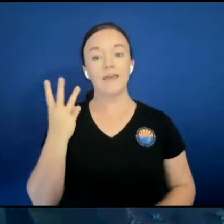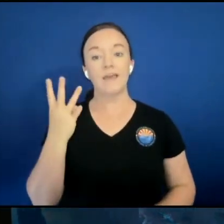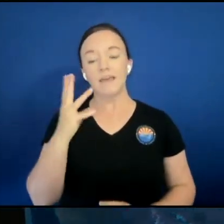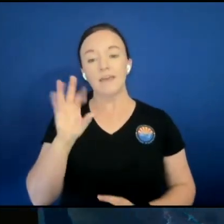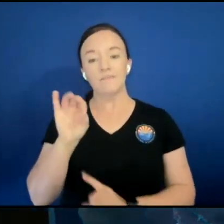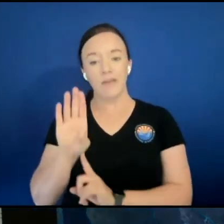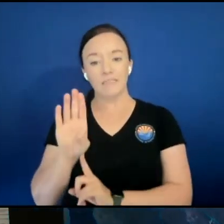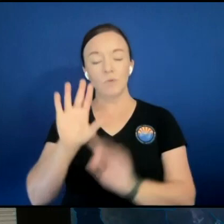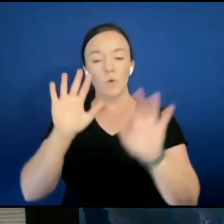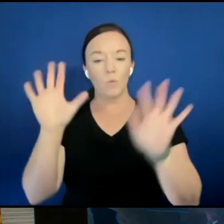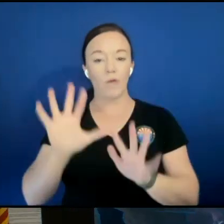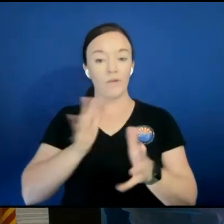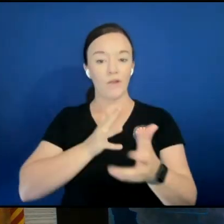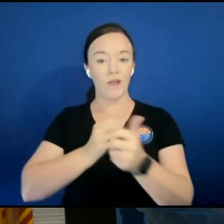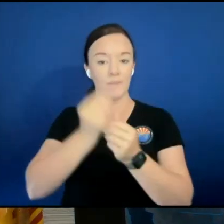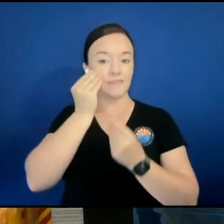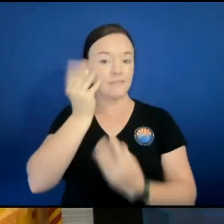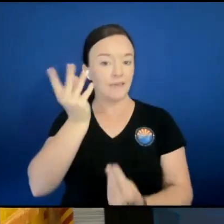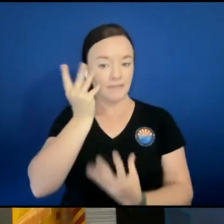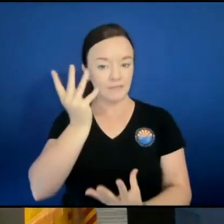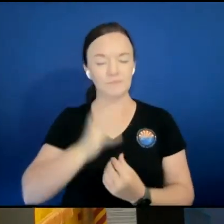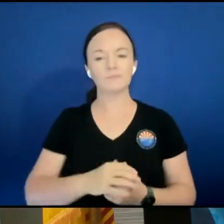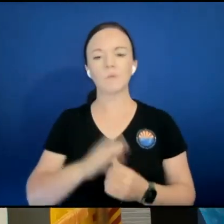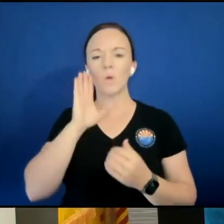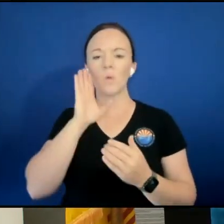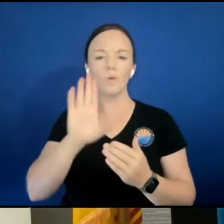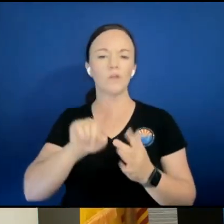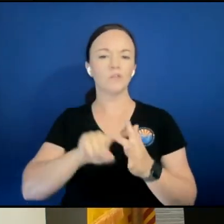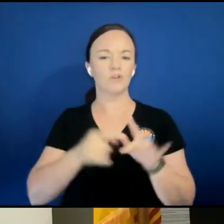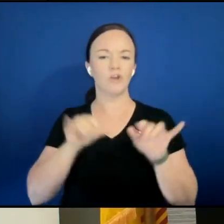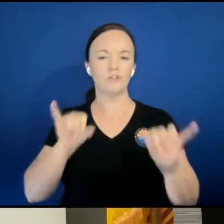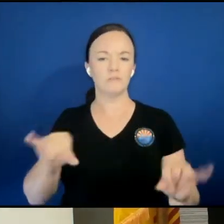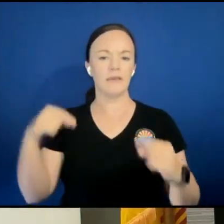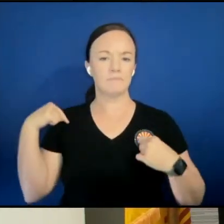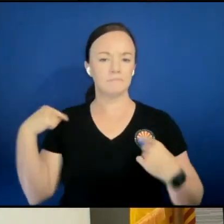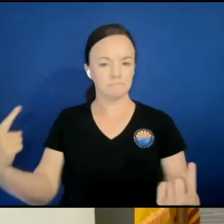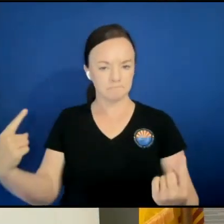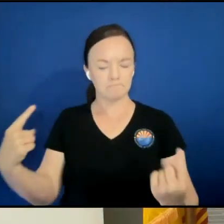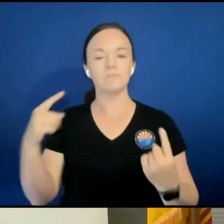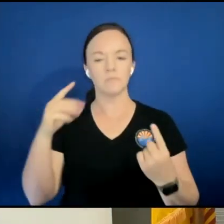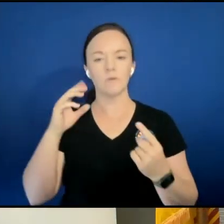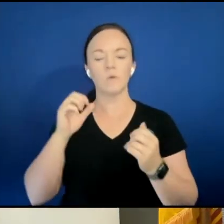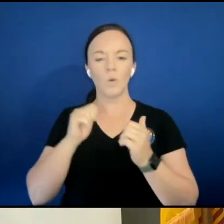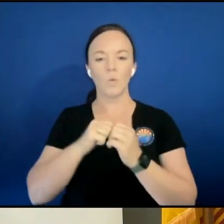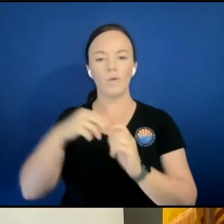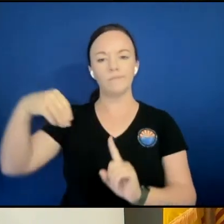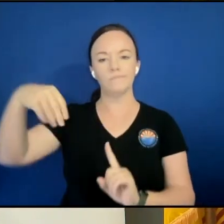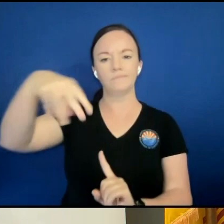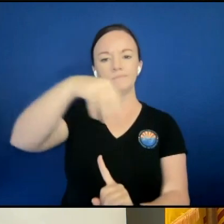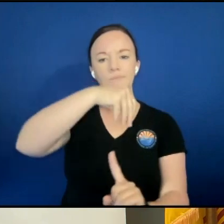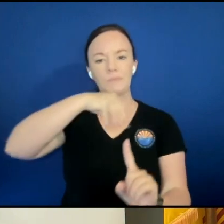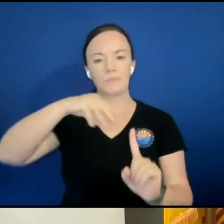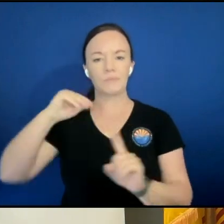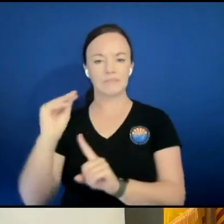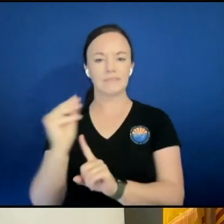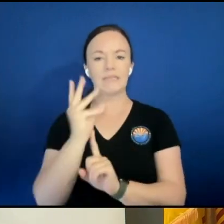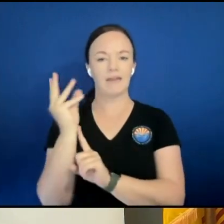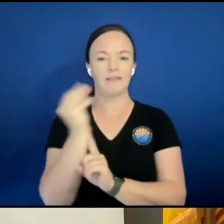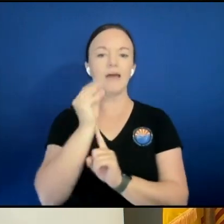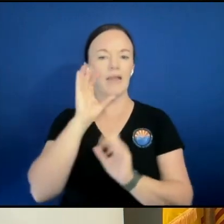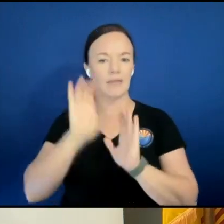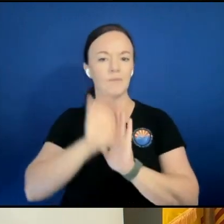We'll start out things how we've always done and take a look at satellite of the southern United States right over here, where you can see a little bit